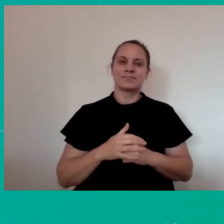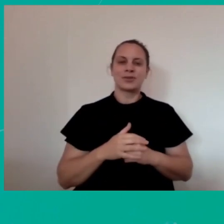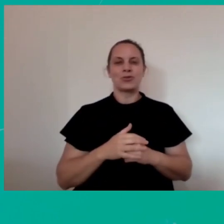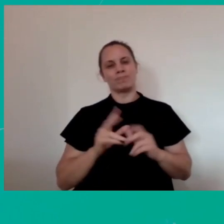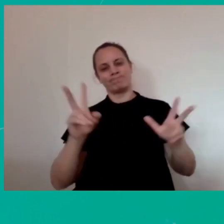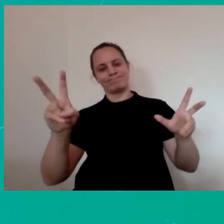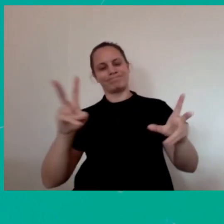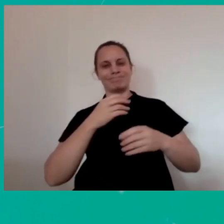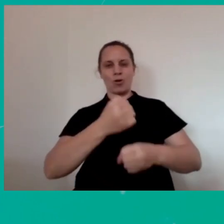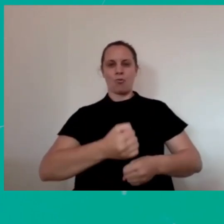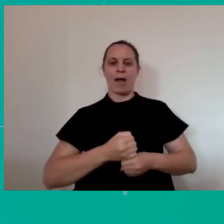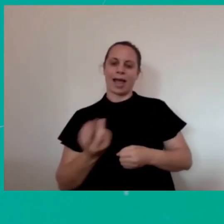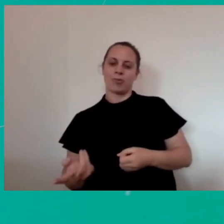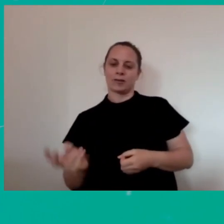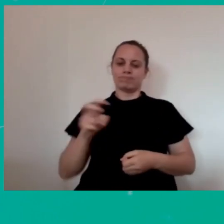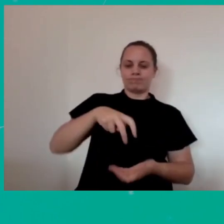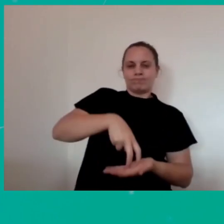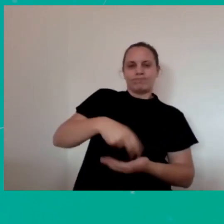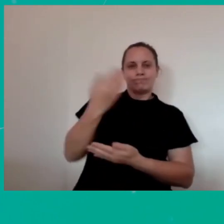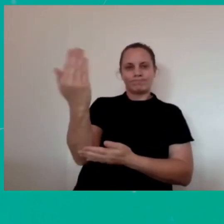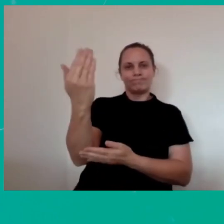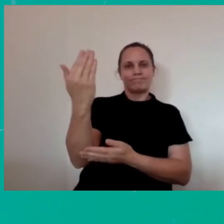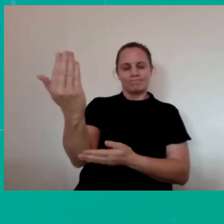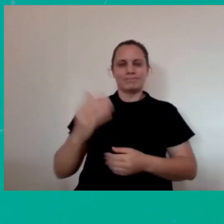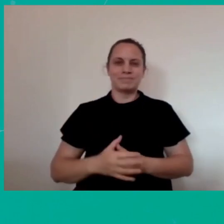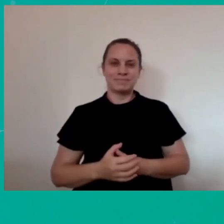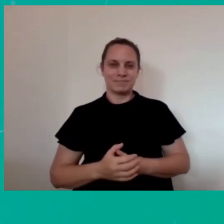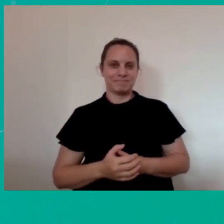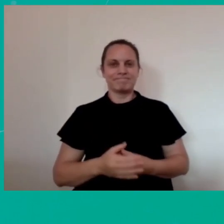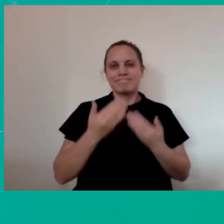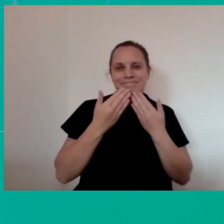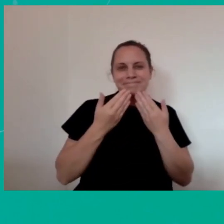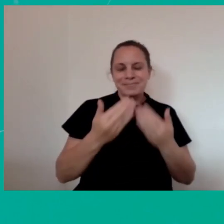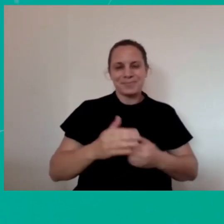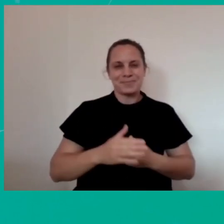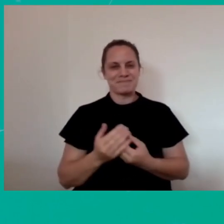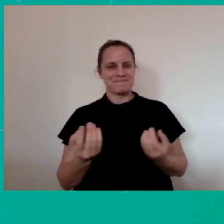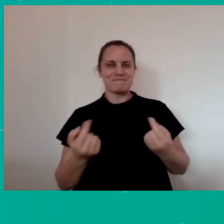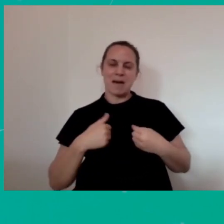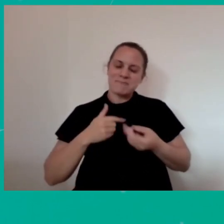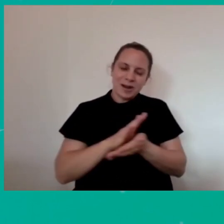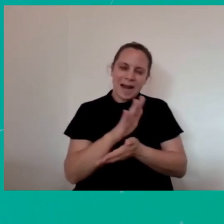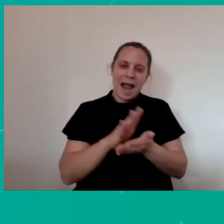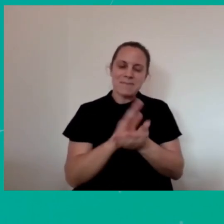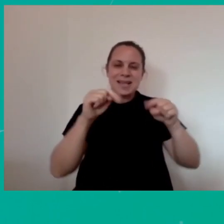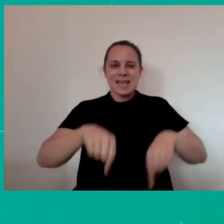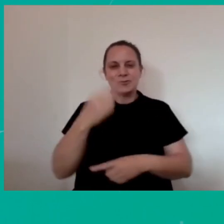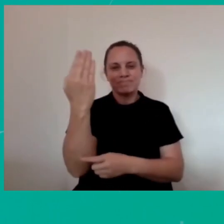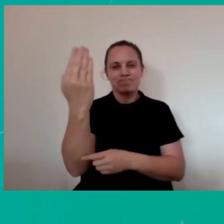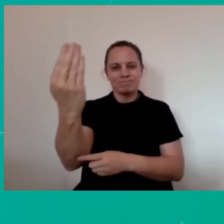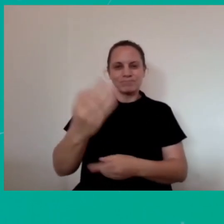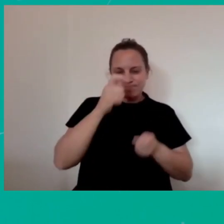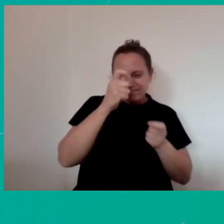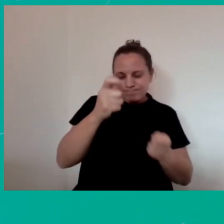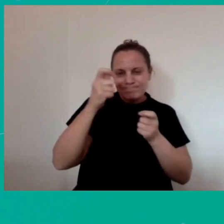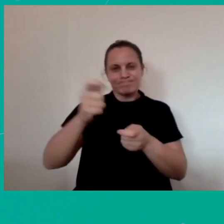us to speak in. Ngā mihi, and I'm delighted to be speaking today. I'm mihi to the reference group